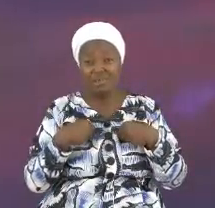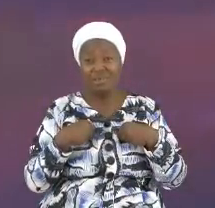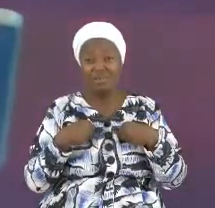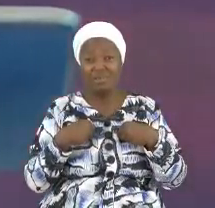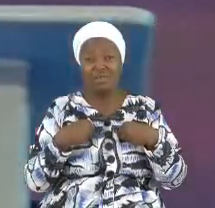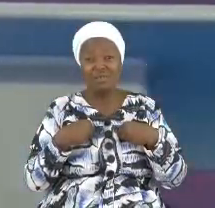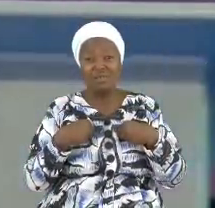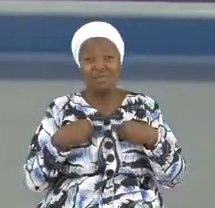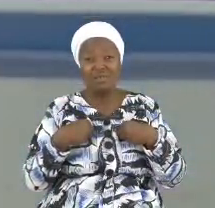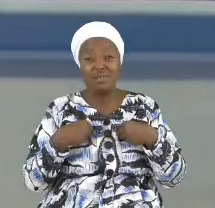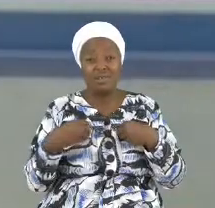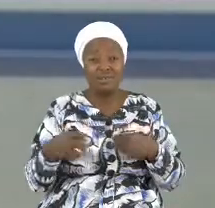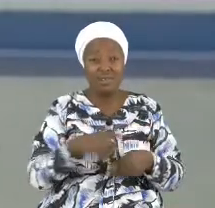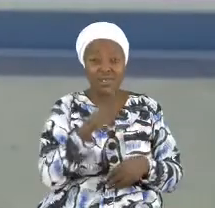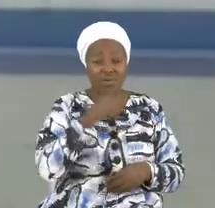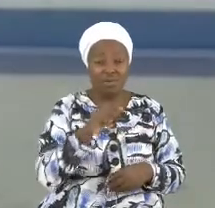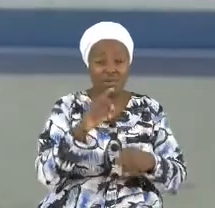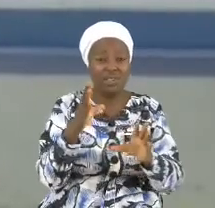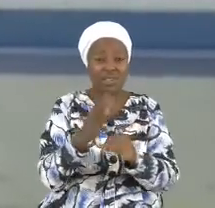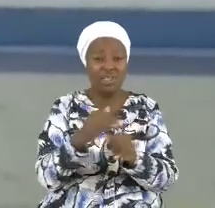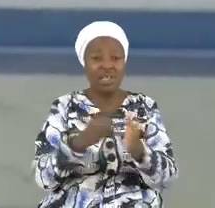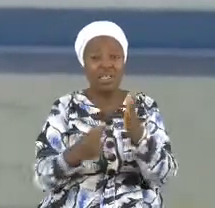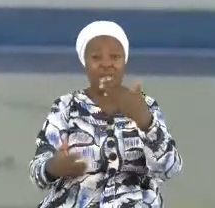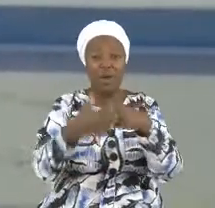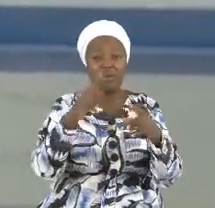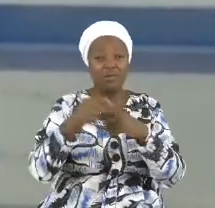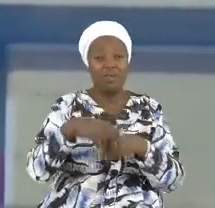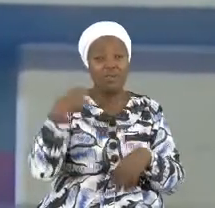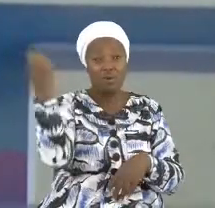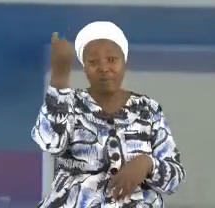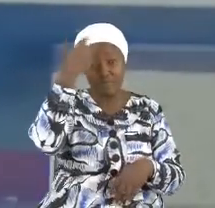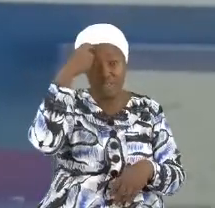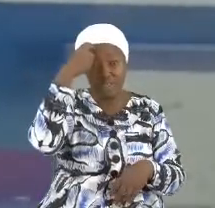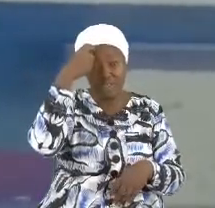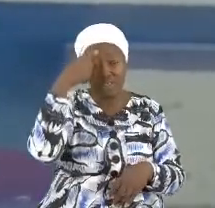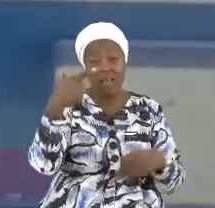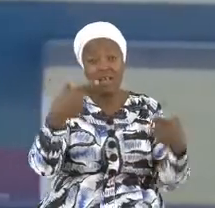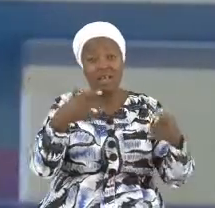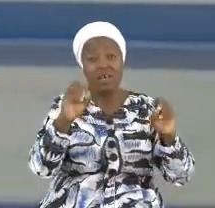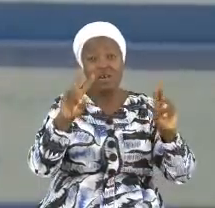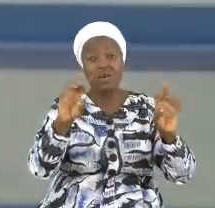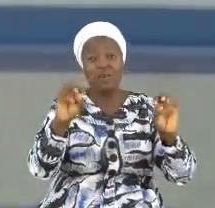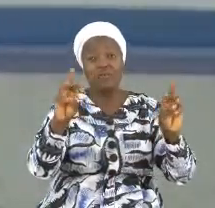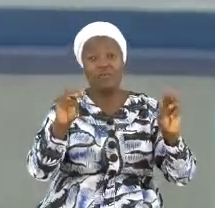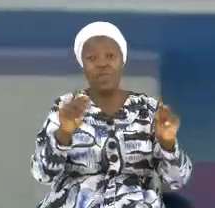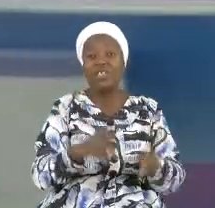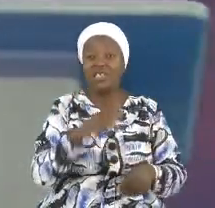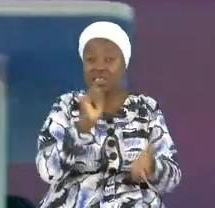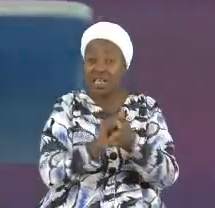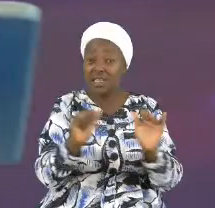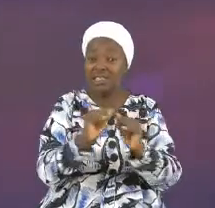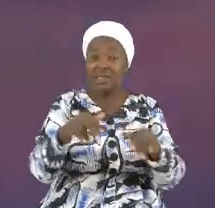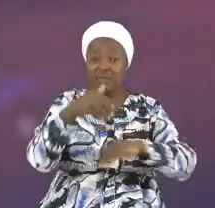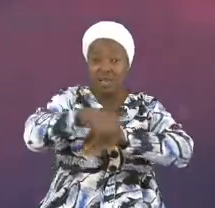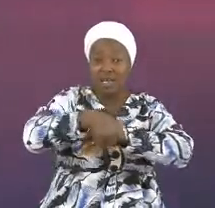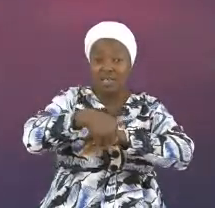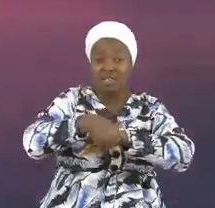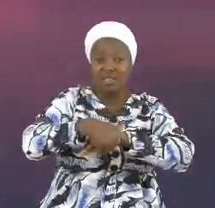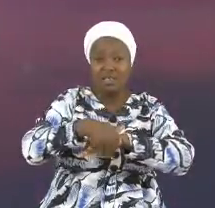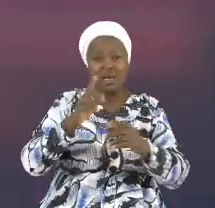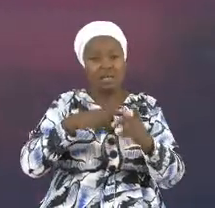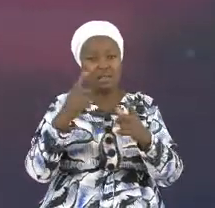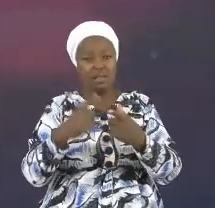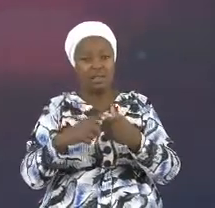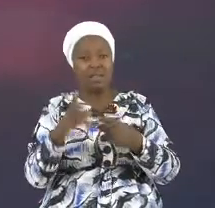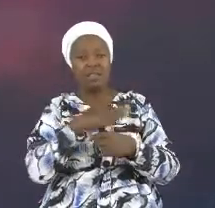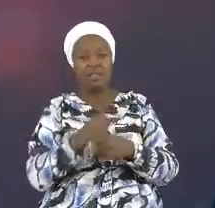they report to the government that same night. And then they will whisk you back